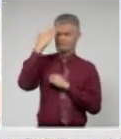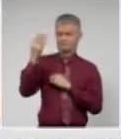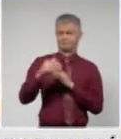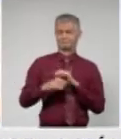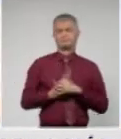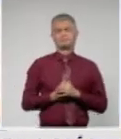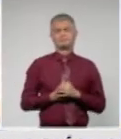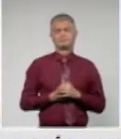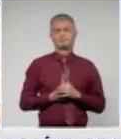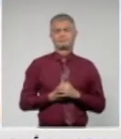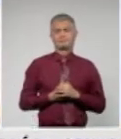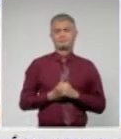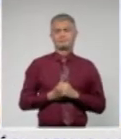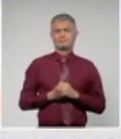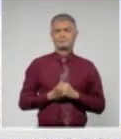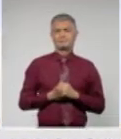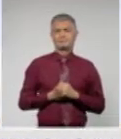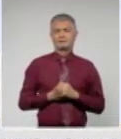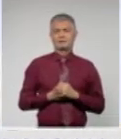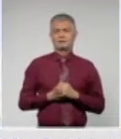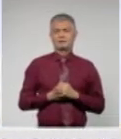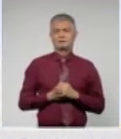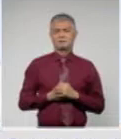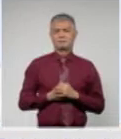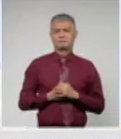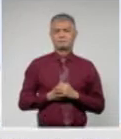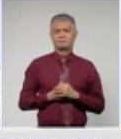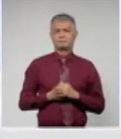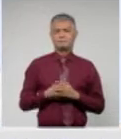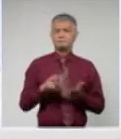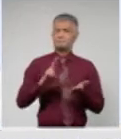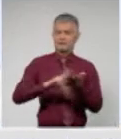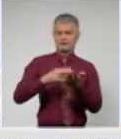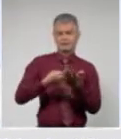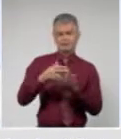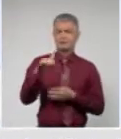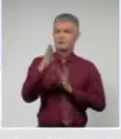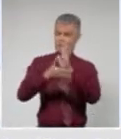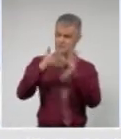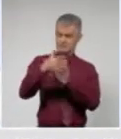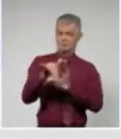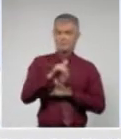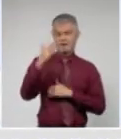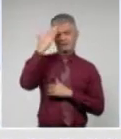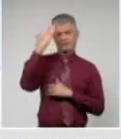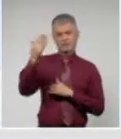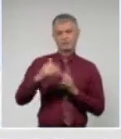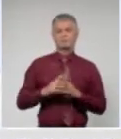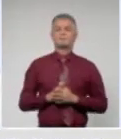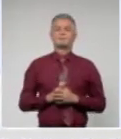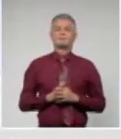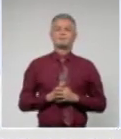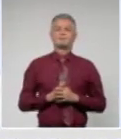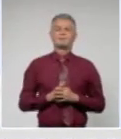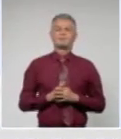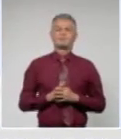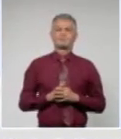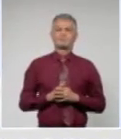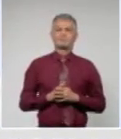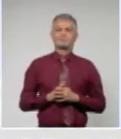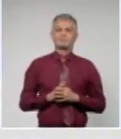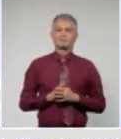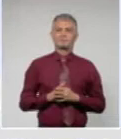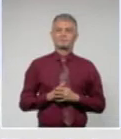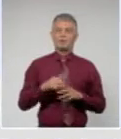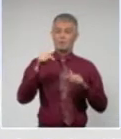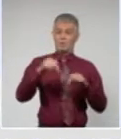and good morning to everyone tuned in to this briefing. We start today's press conference with the